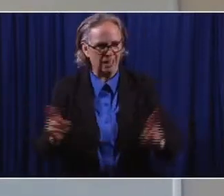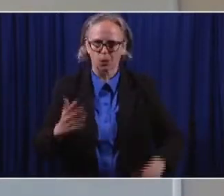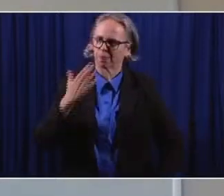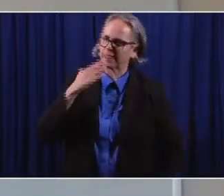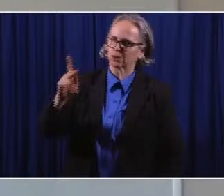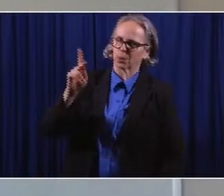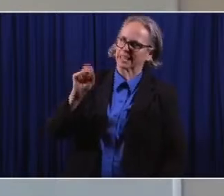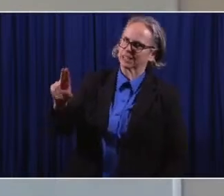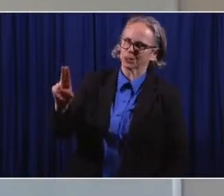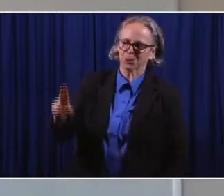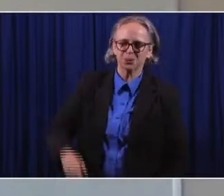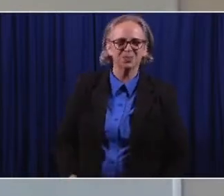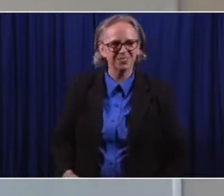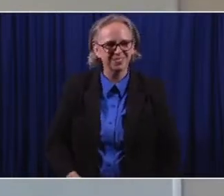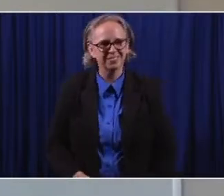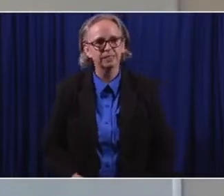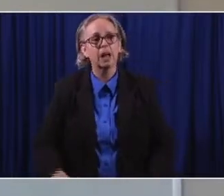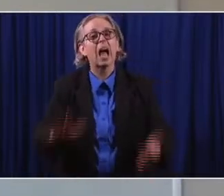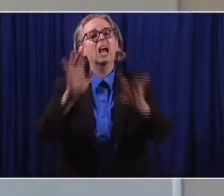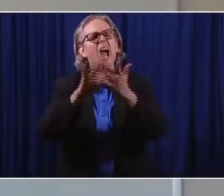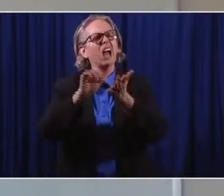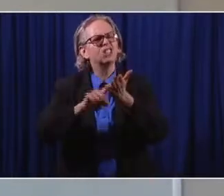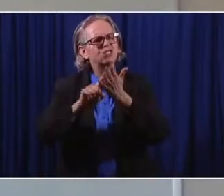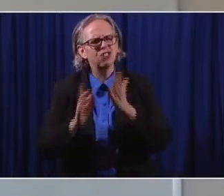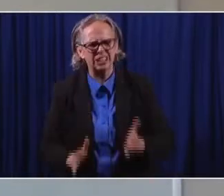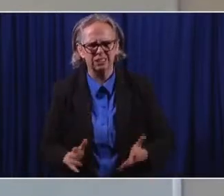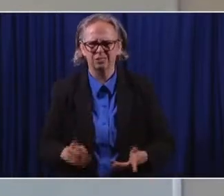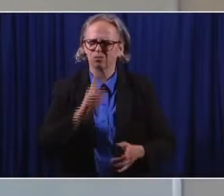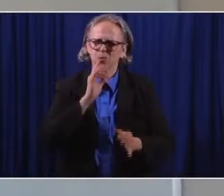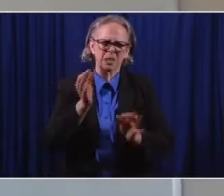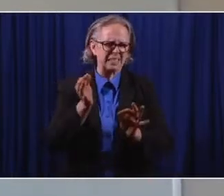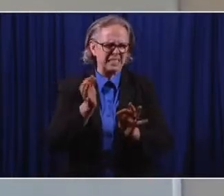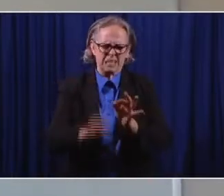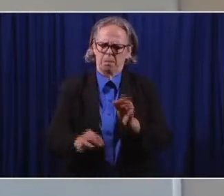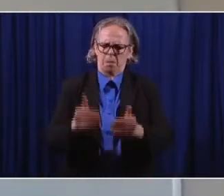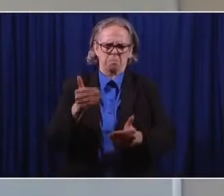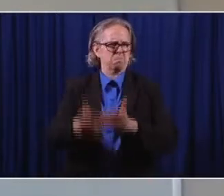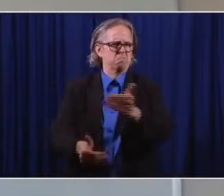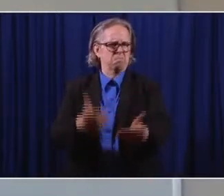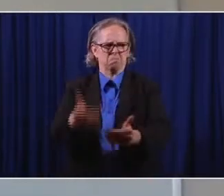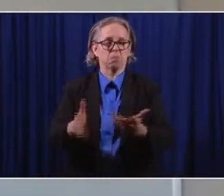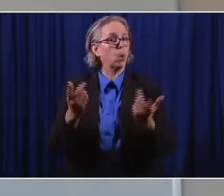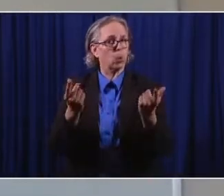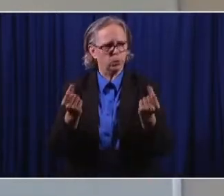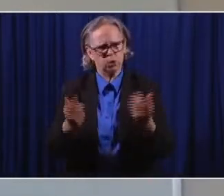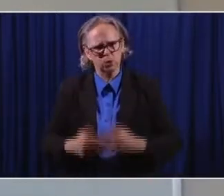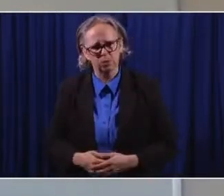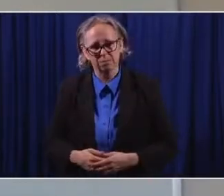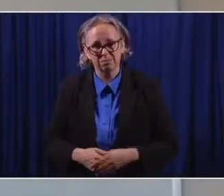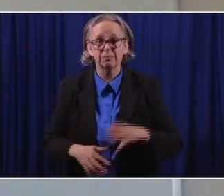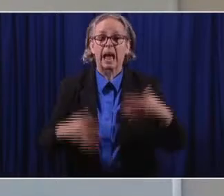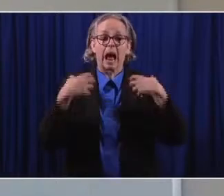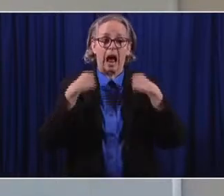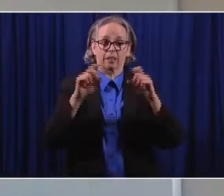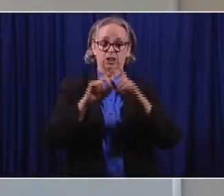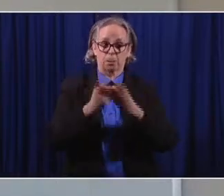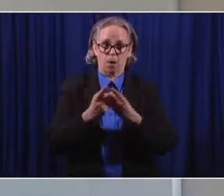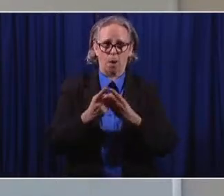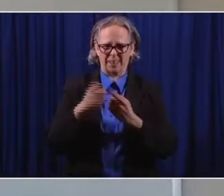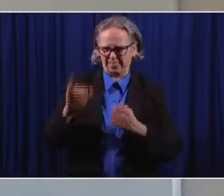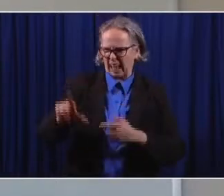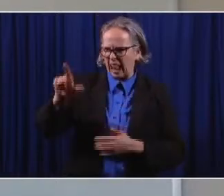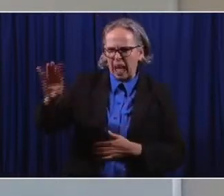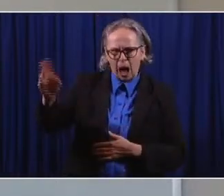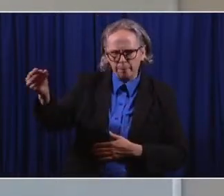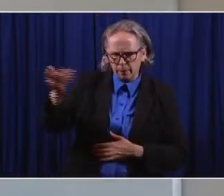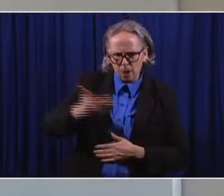contact tracing, it's a pretty straightforward process. We get a notification of a confirmed lab, and our